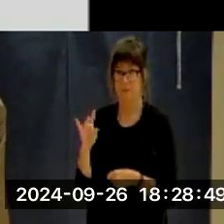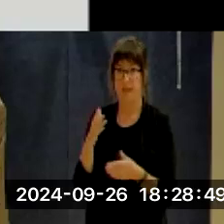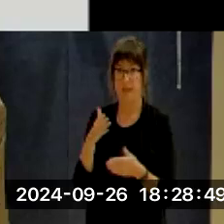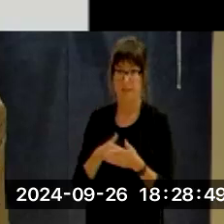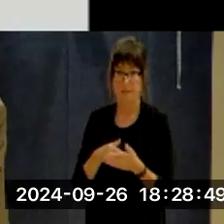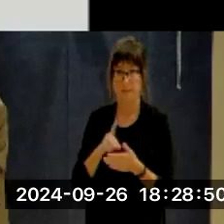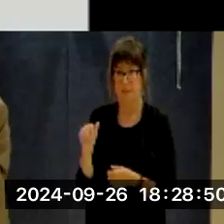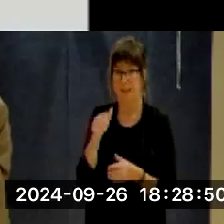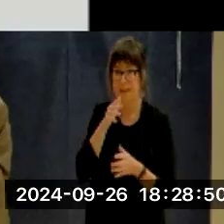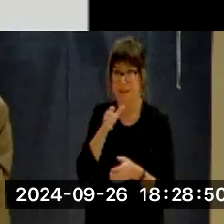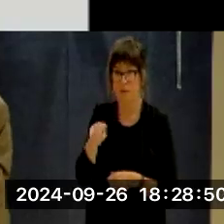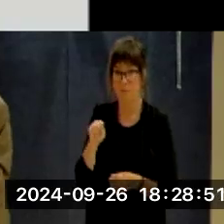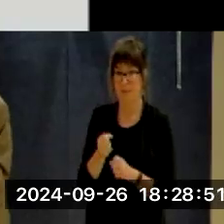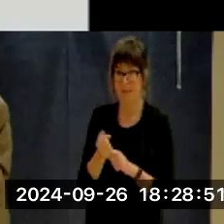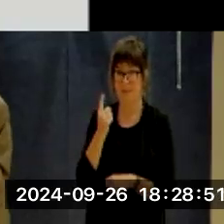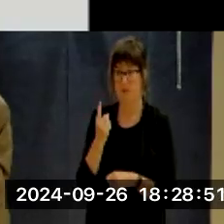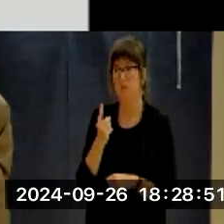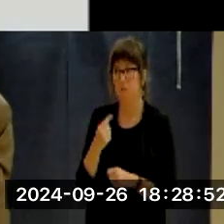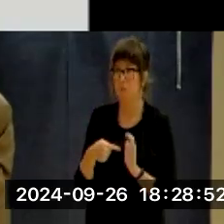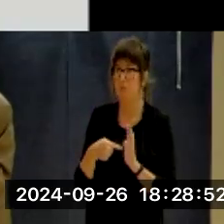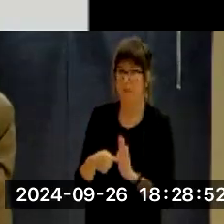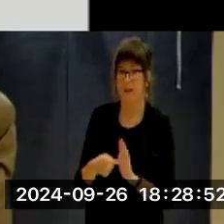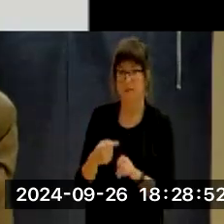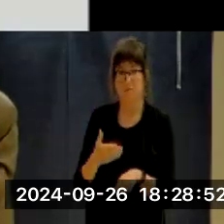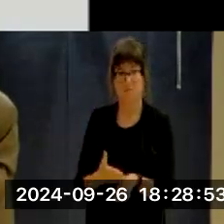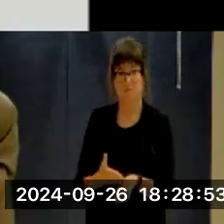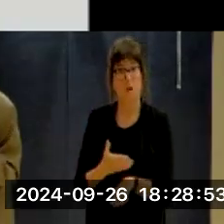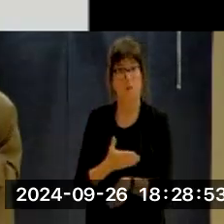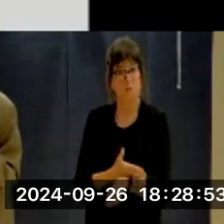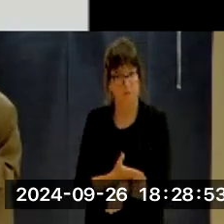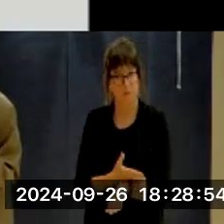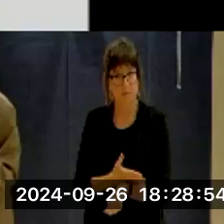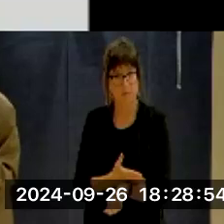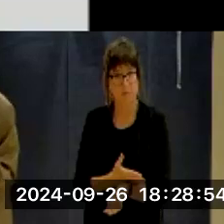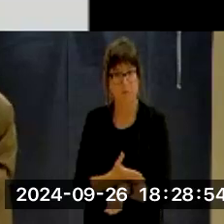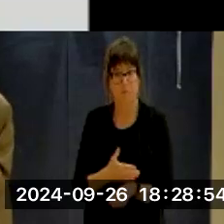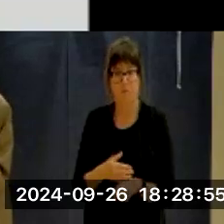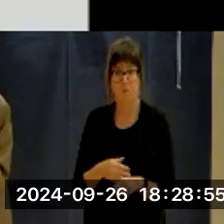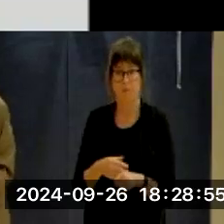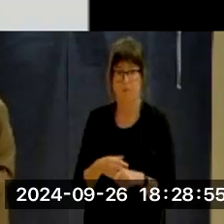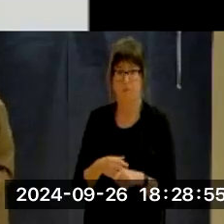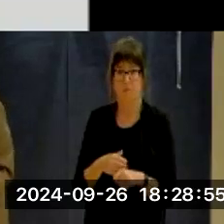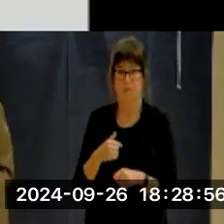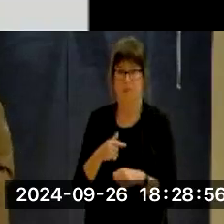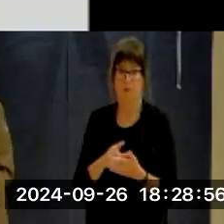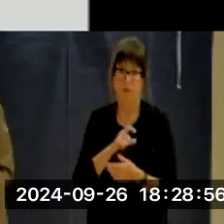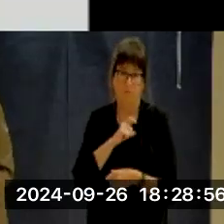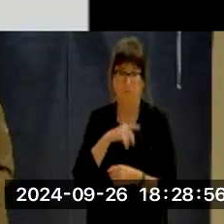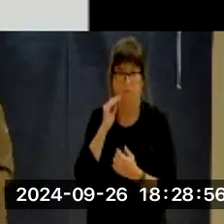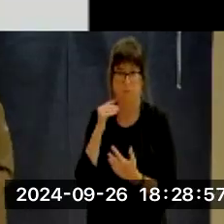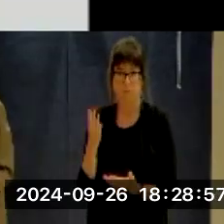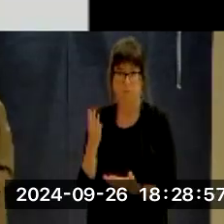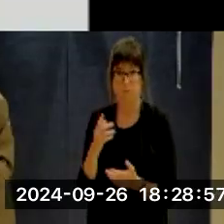anti-disability hate crimes last year probably does reflect the progress we've made alerting law enforcement of these crimes. Not long ago, it was 4 per